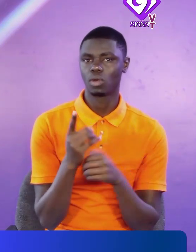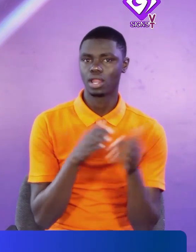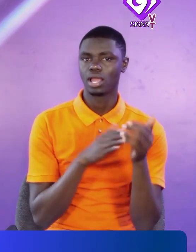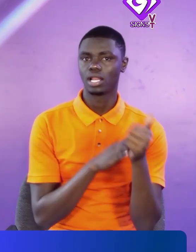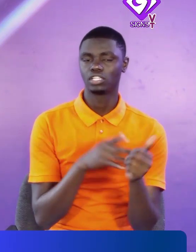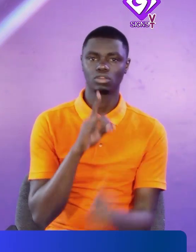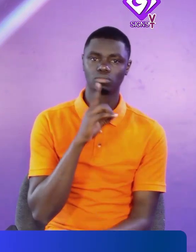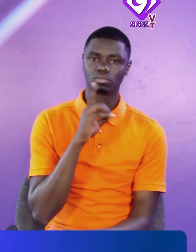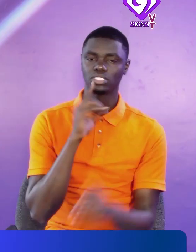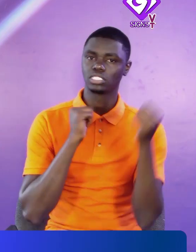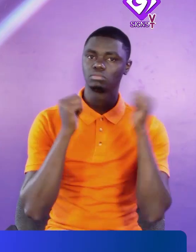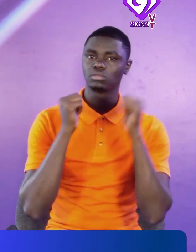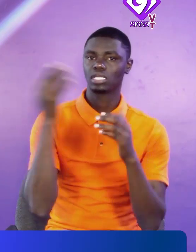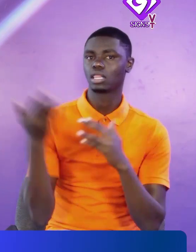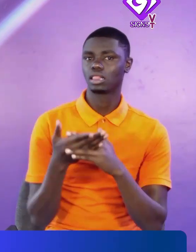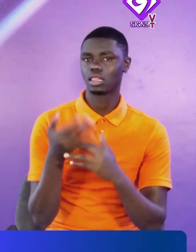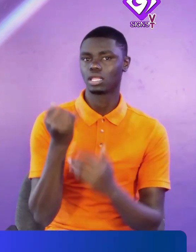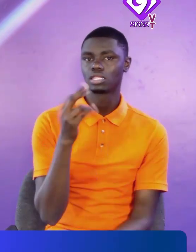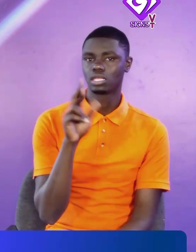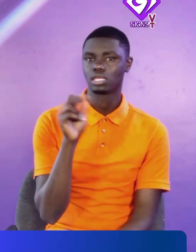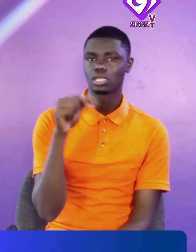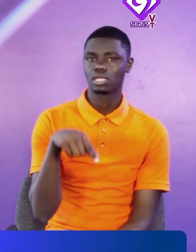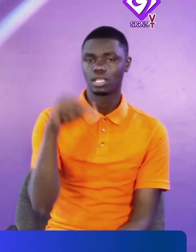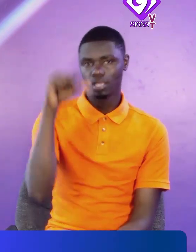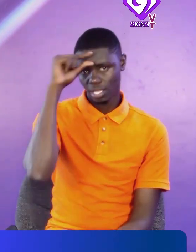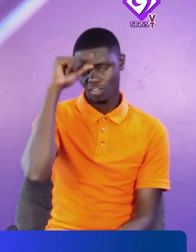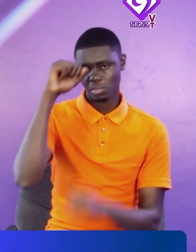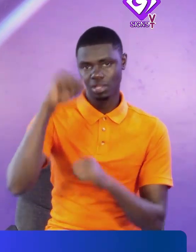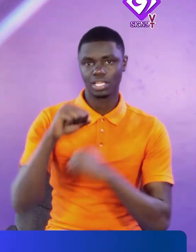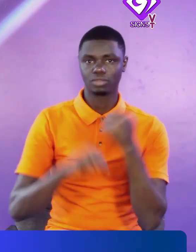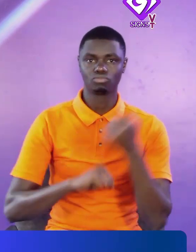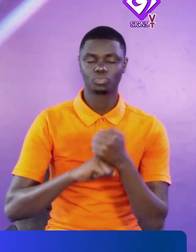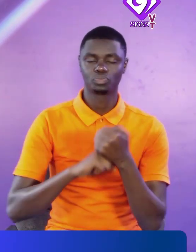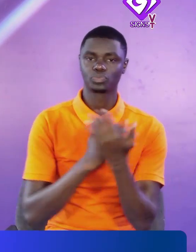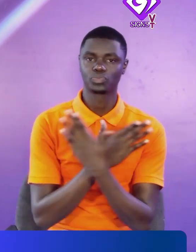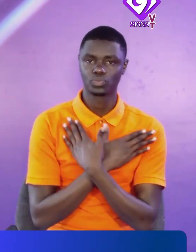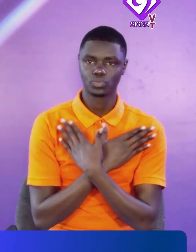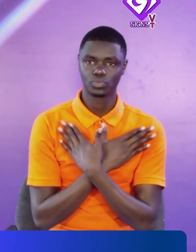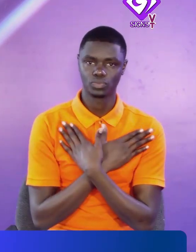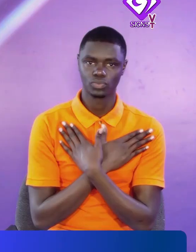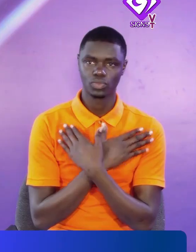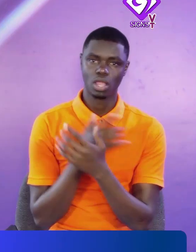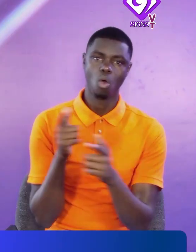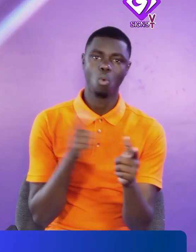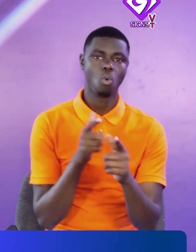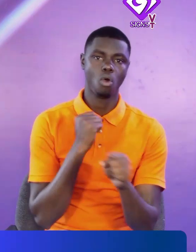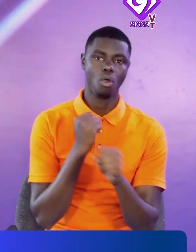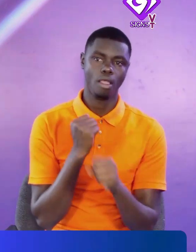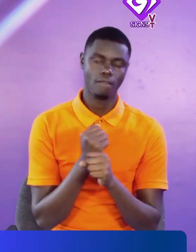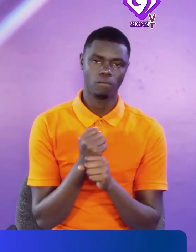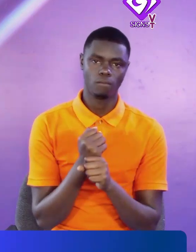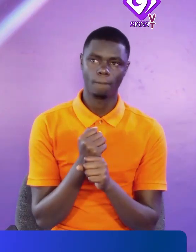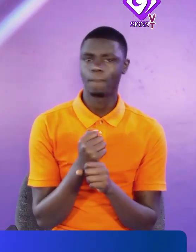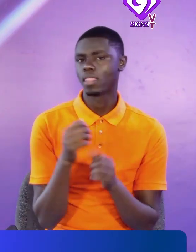military intervention, and the Iraqi government agreed to support the Allied war effort. And further on